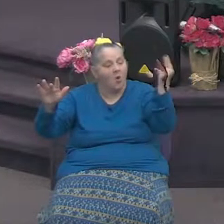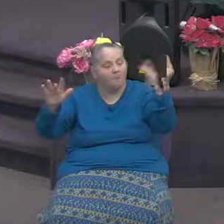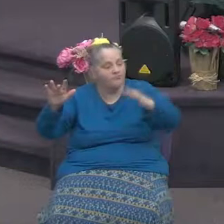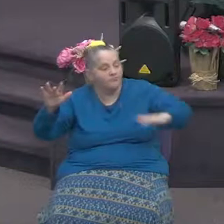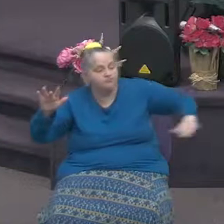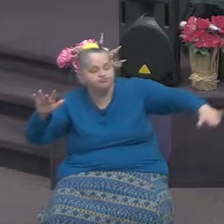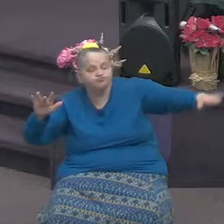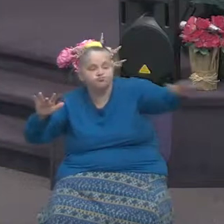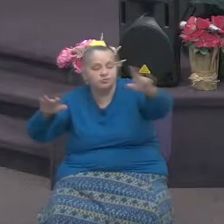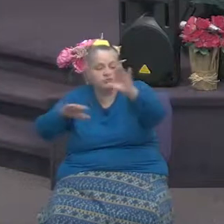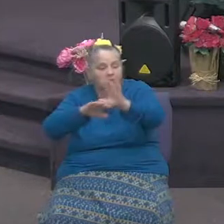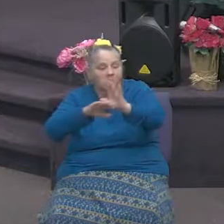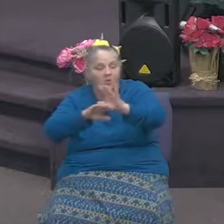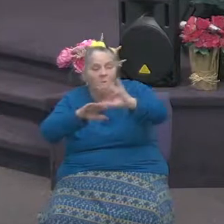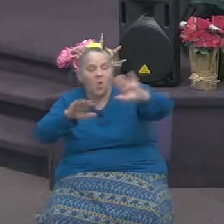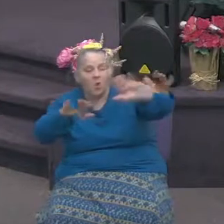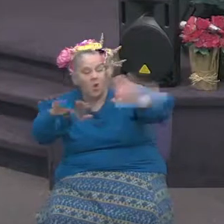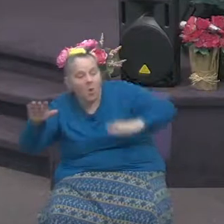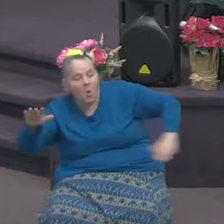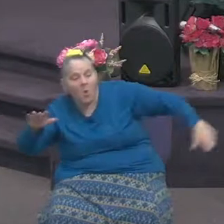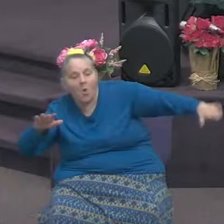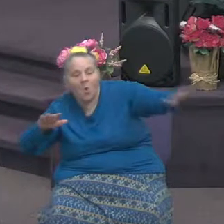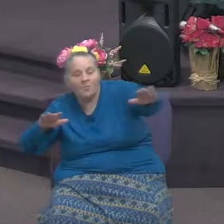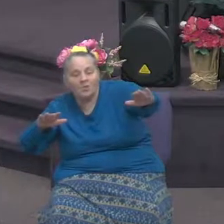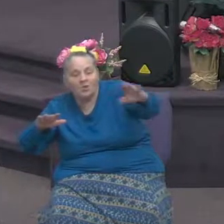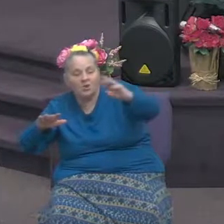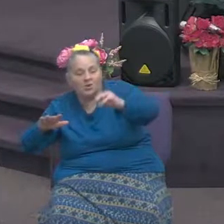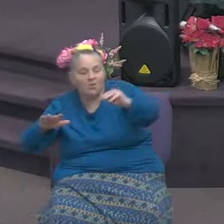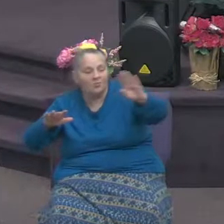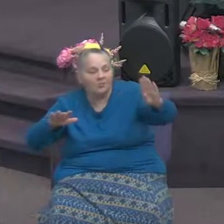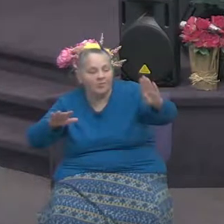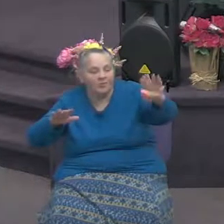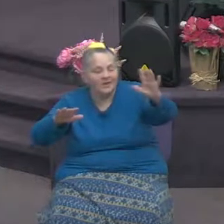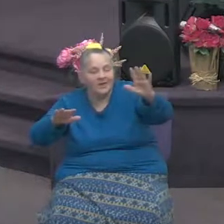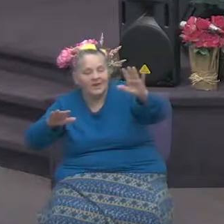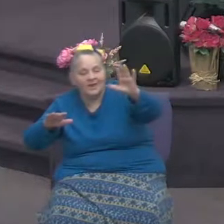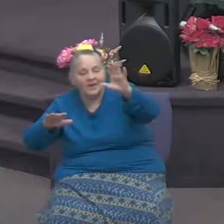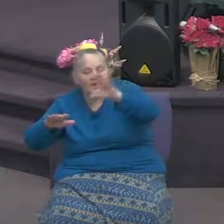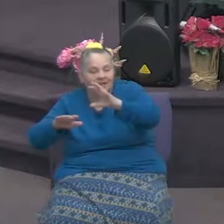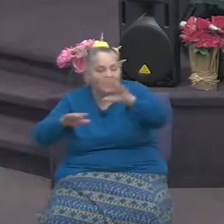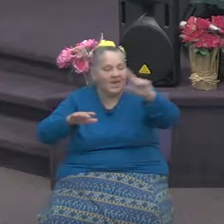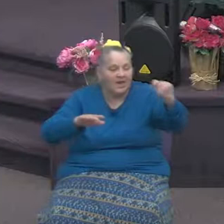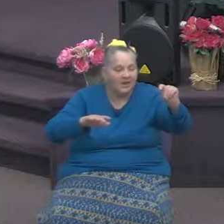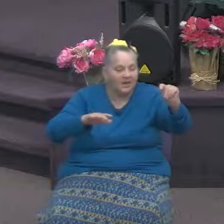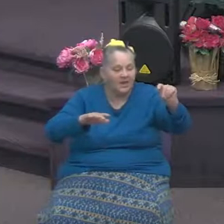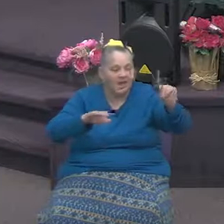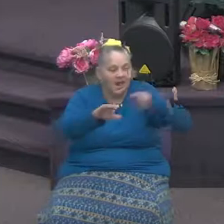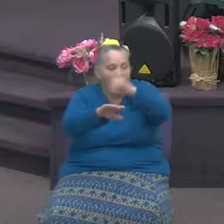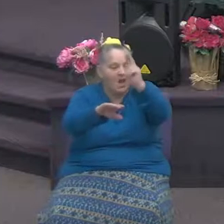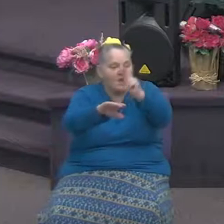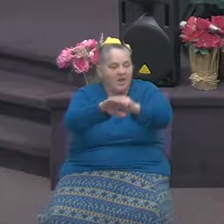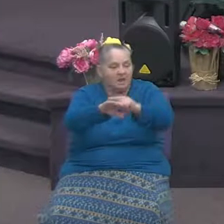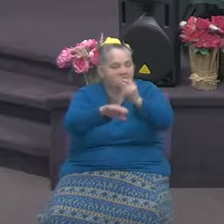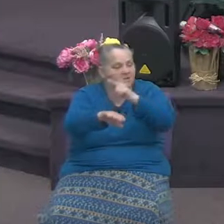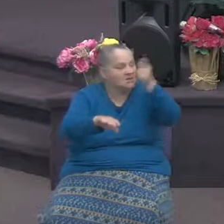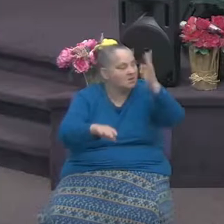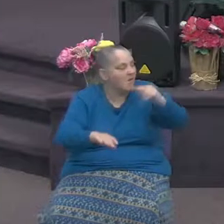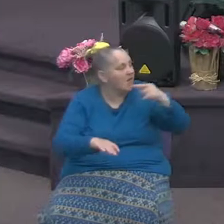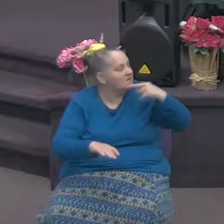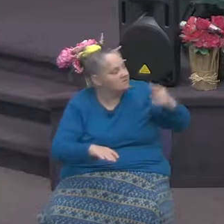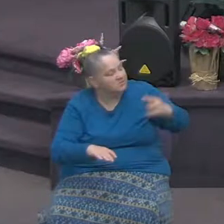church. We're stretching it out over New Britain, over Connecticut, over our nation. This is what the Lord said. God